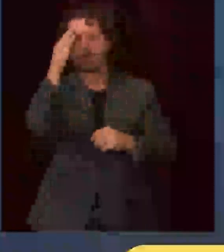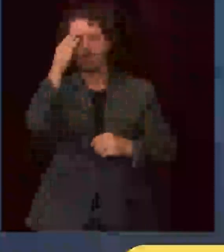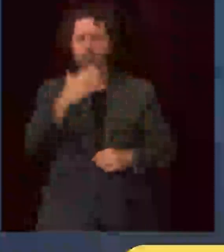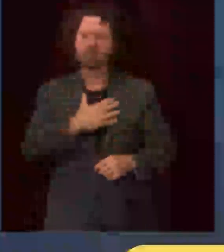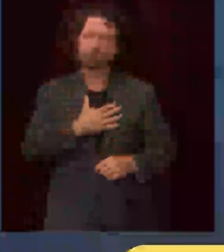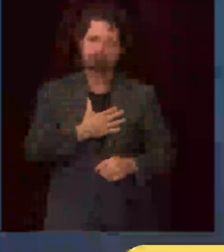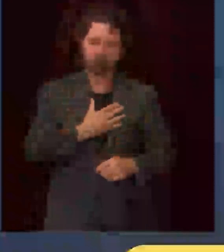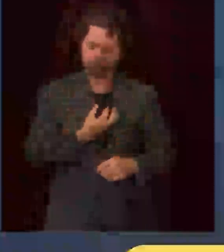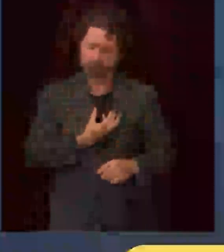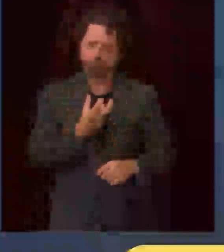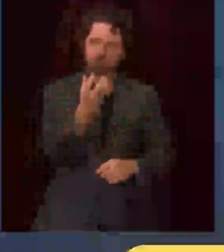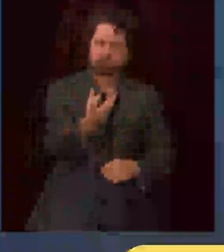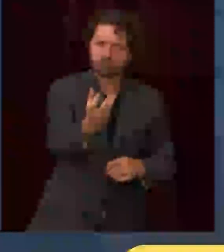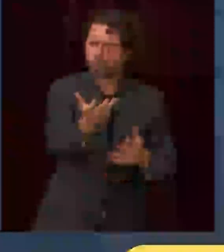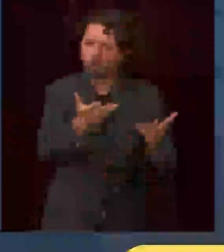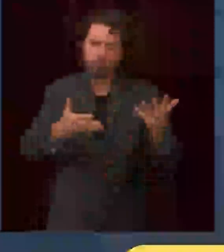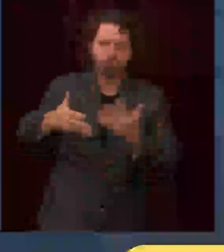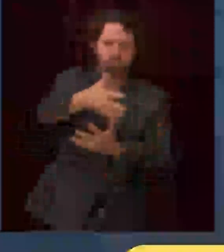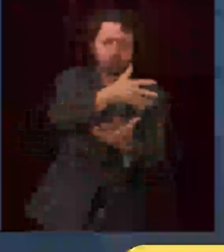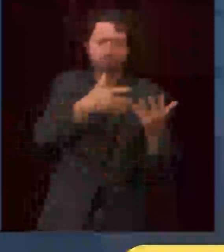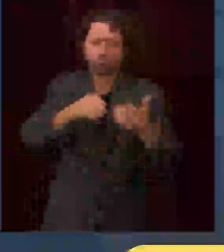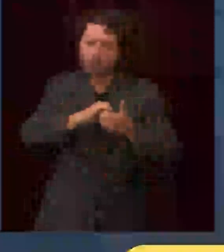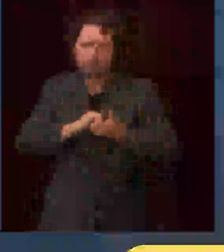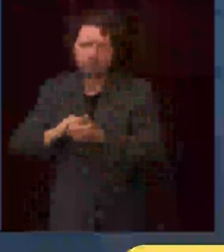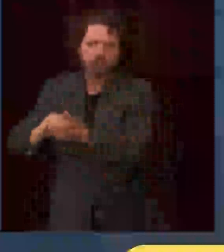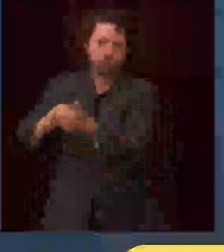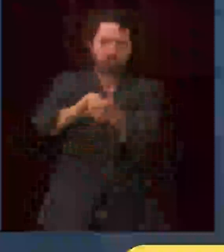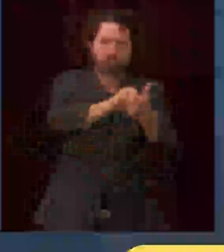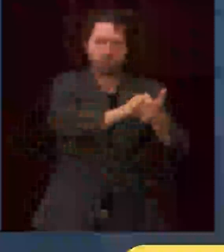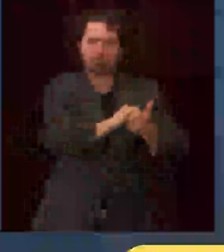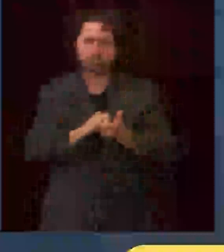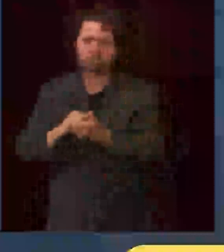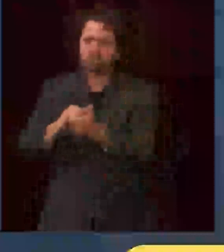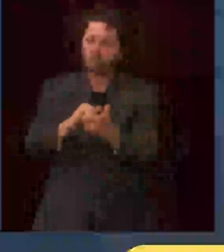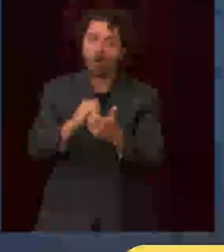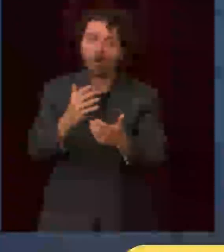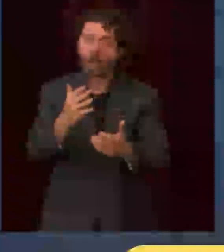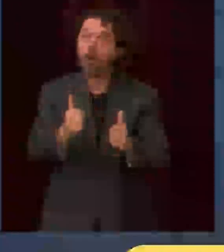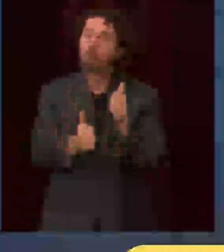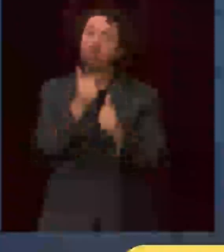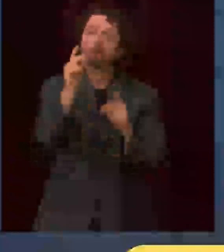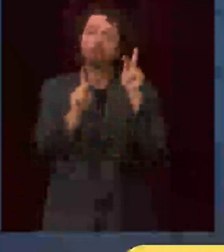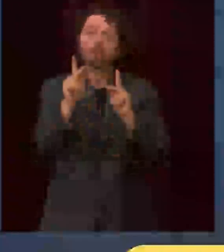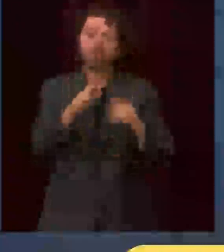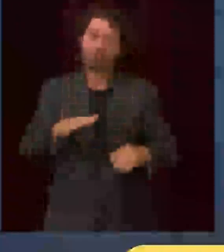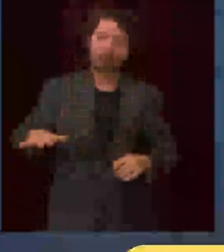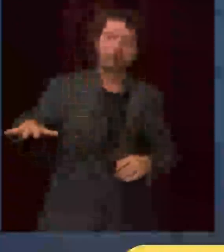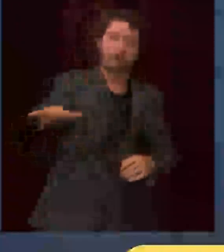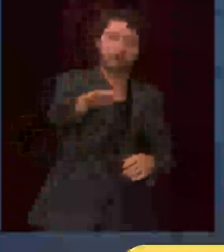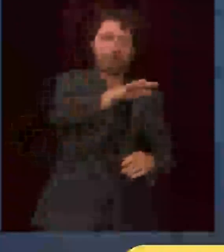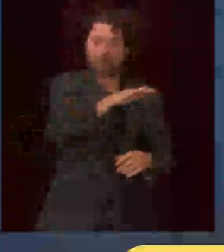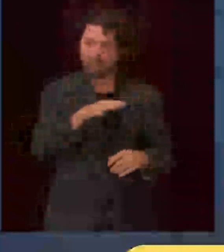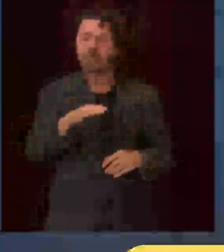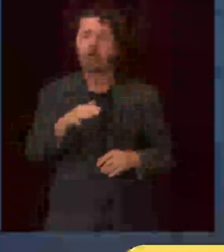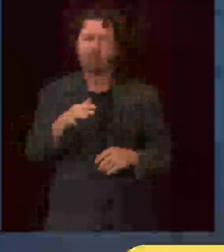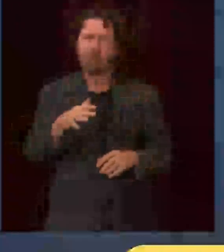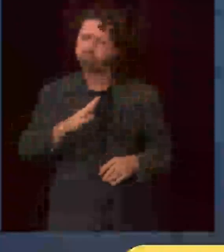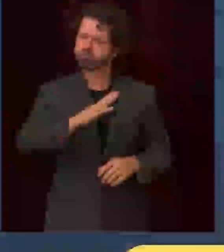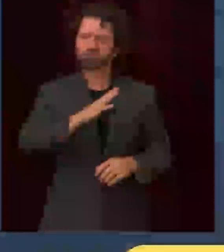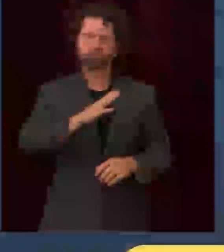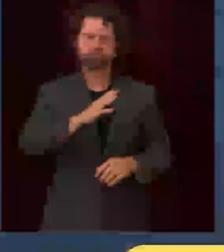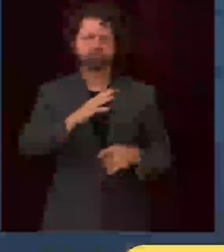guidance, and that's why we have been successful. Now, we have had to have some enforcement actions. We've closed by